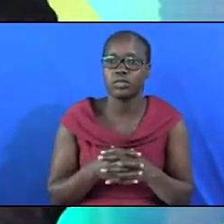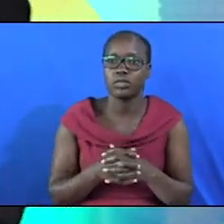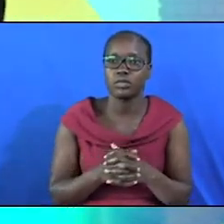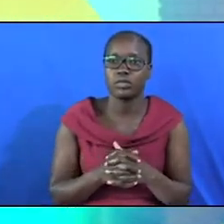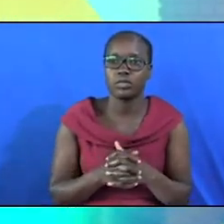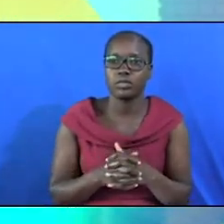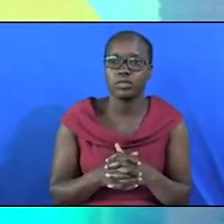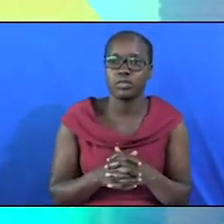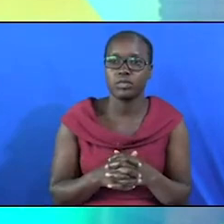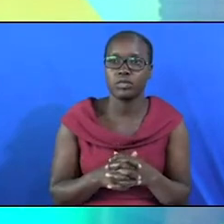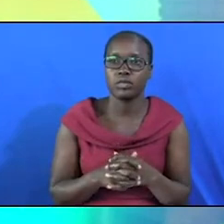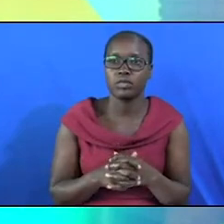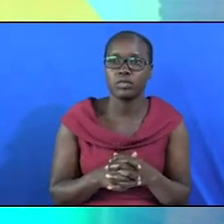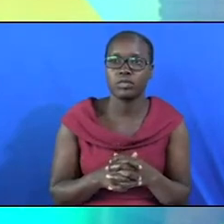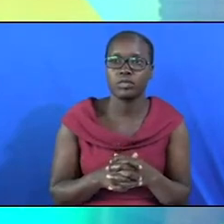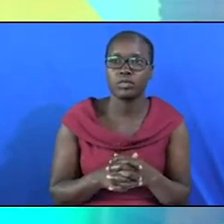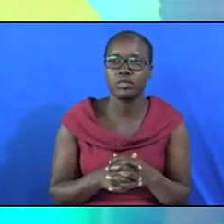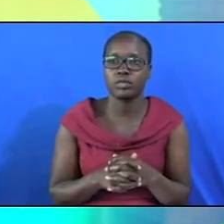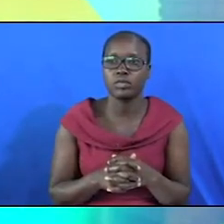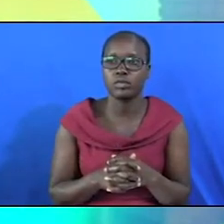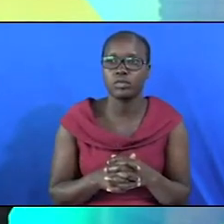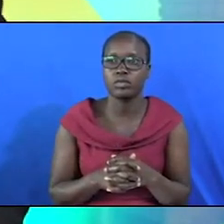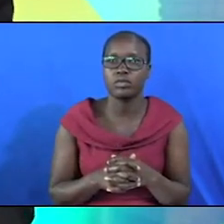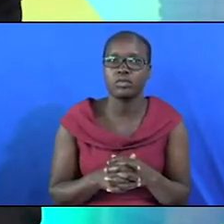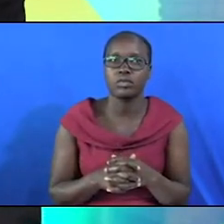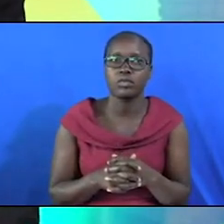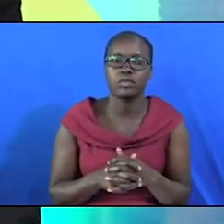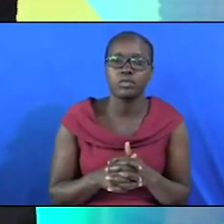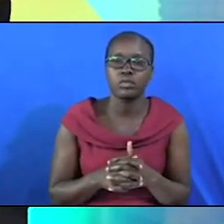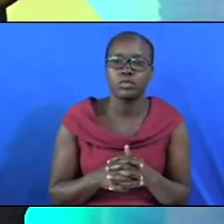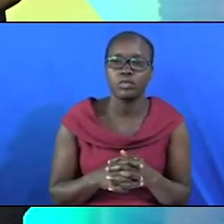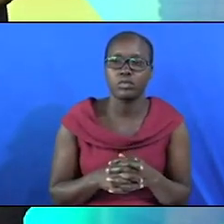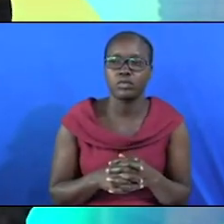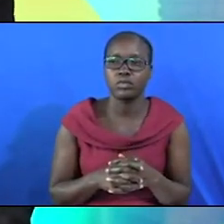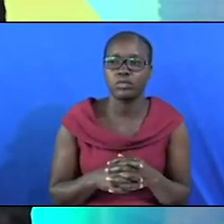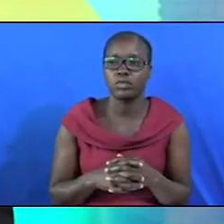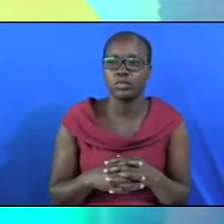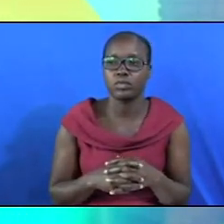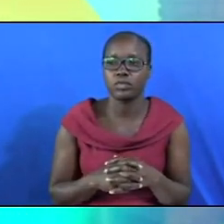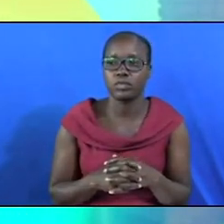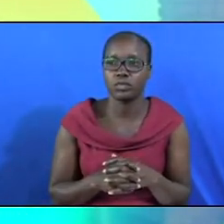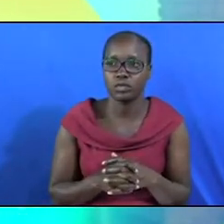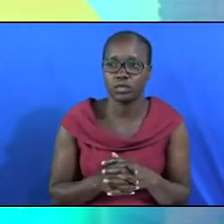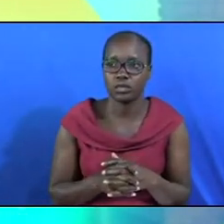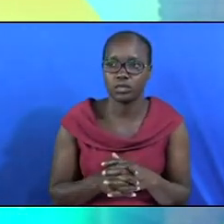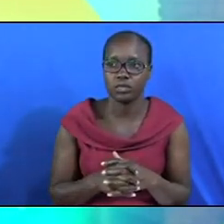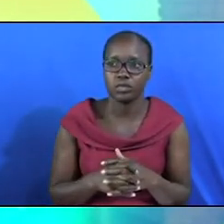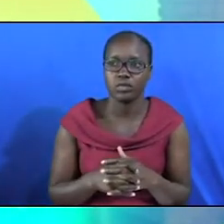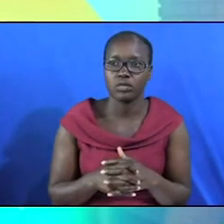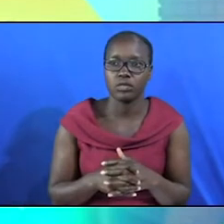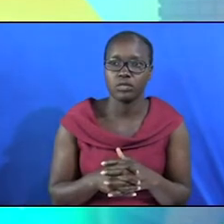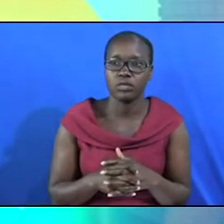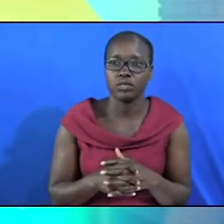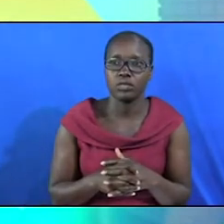pulpit as we pray together. Thank you so much. I want to invite Elder Onyambu to come. Elder Onyambu